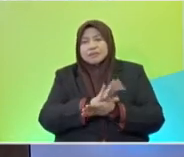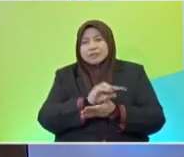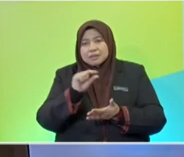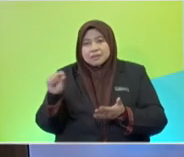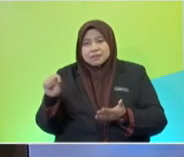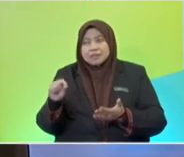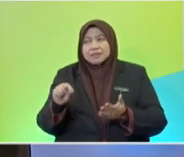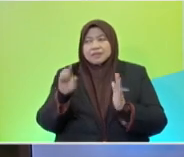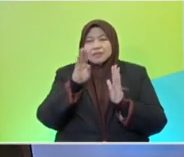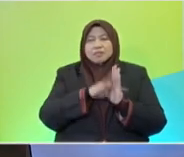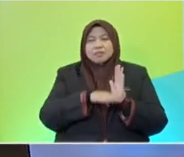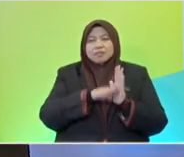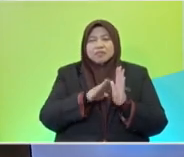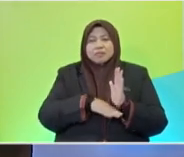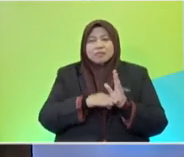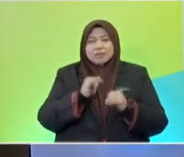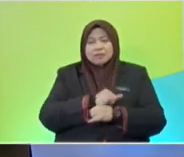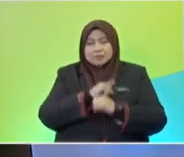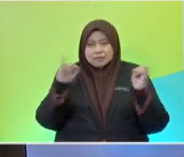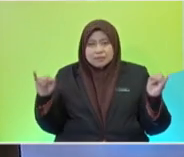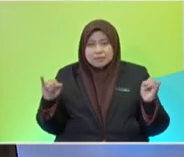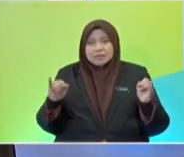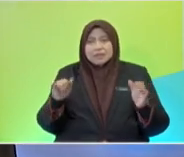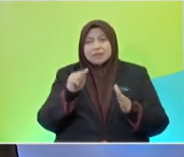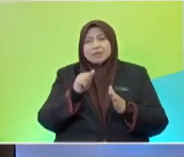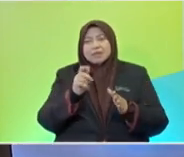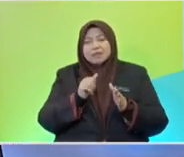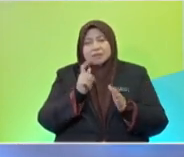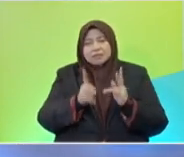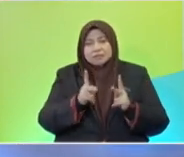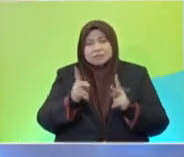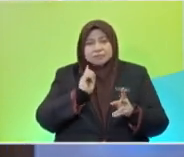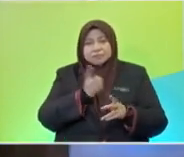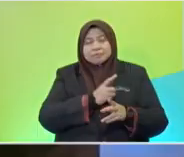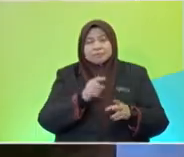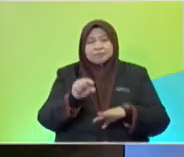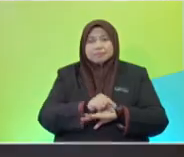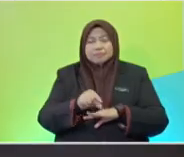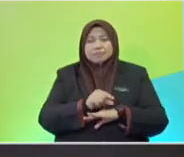bit less clear compared to when we use a thick paper.